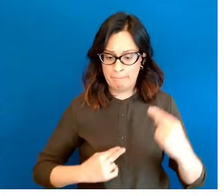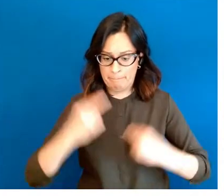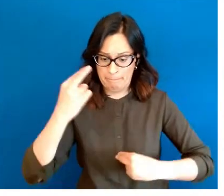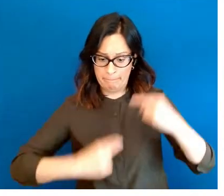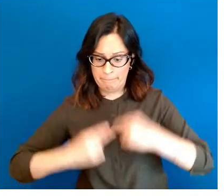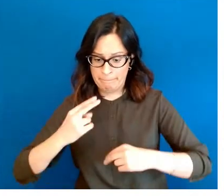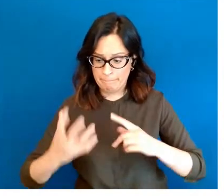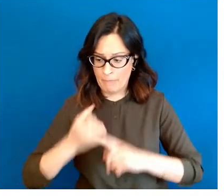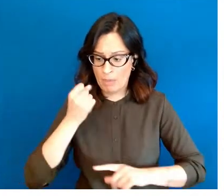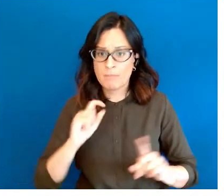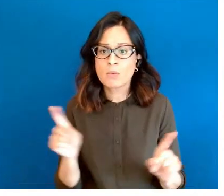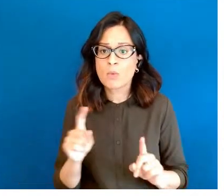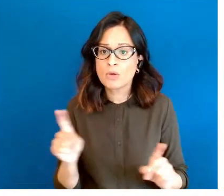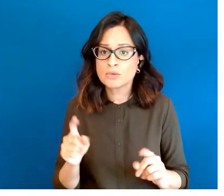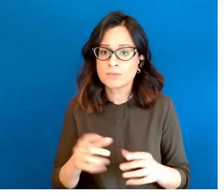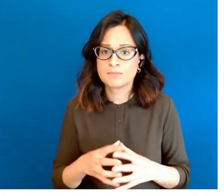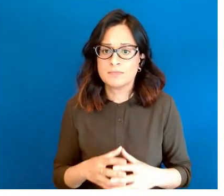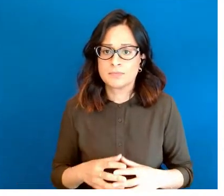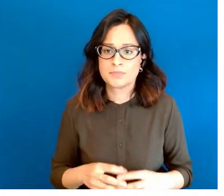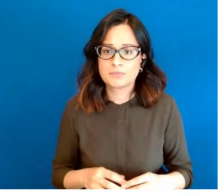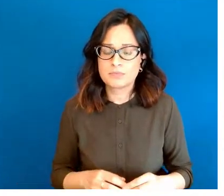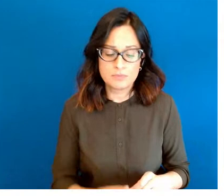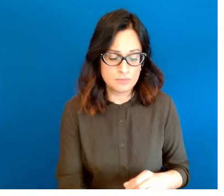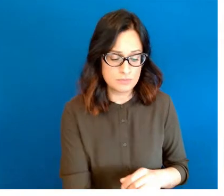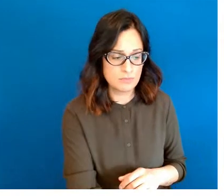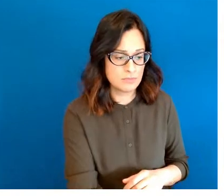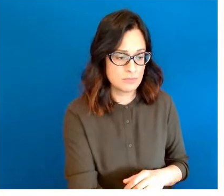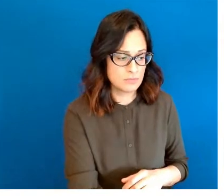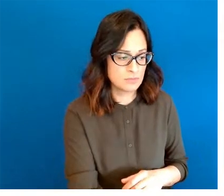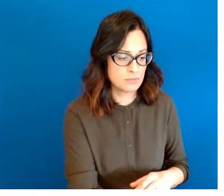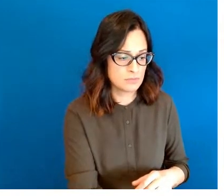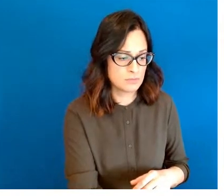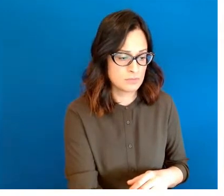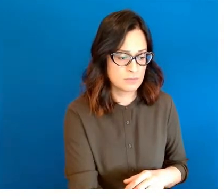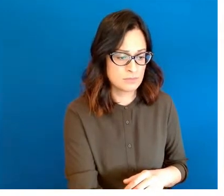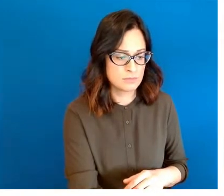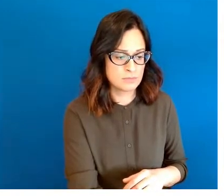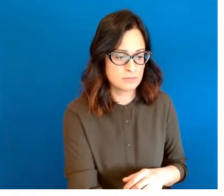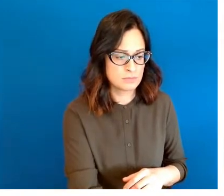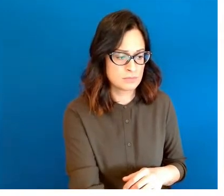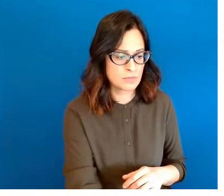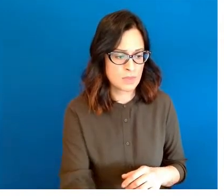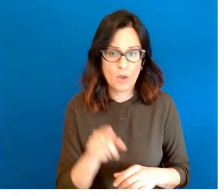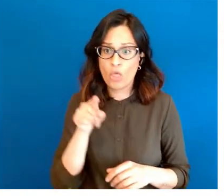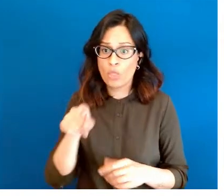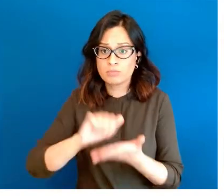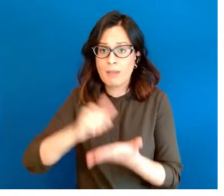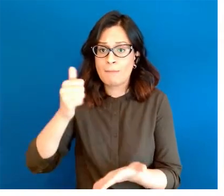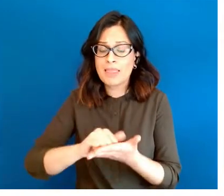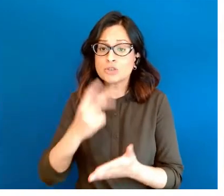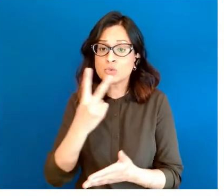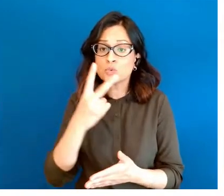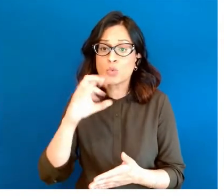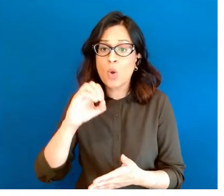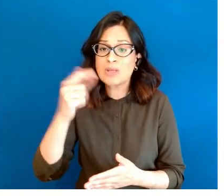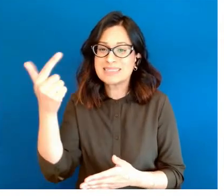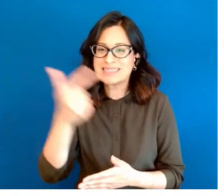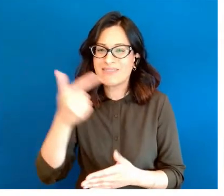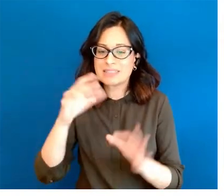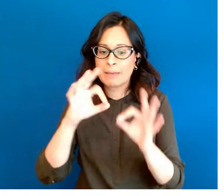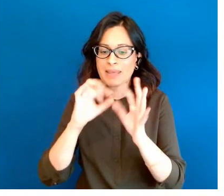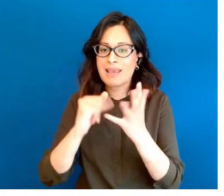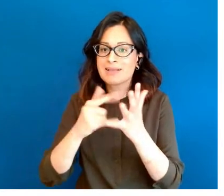the individual patient. The BSACI guidelines were published in 2017, and this is a very slimmed